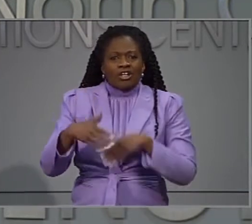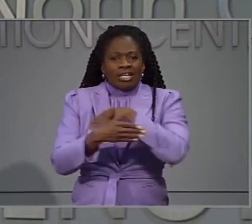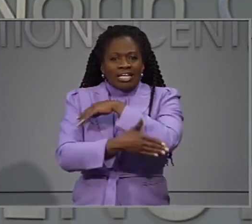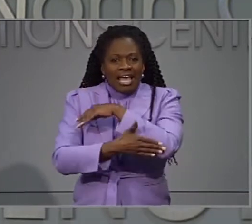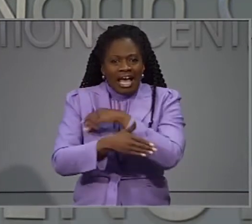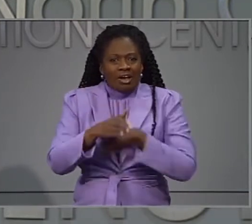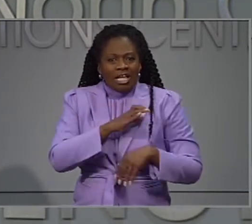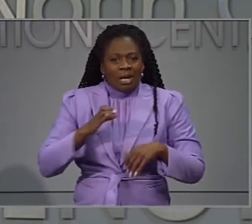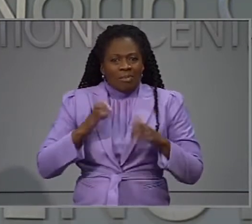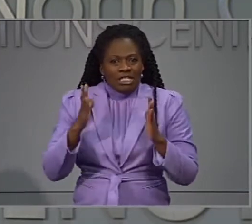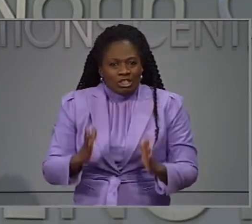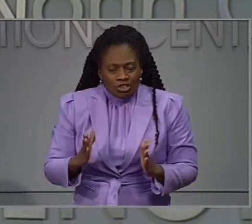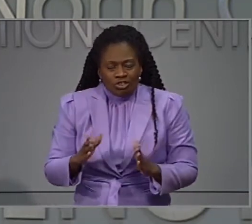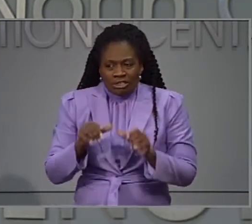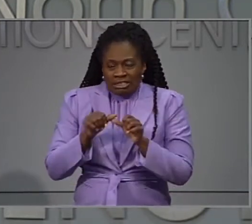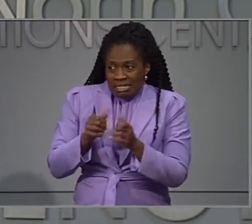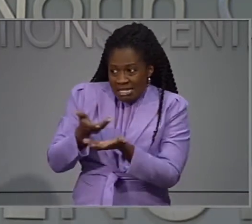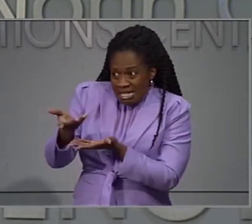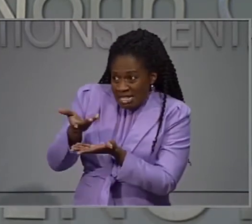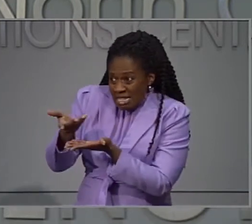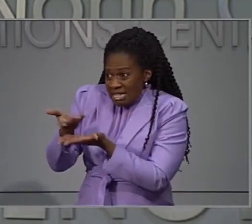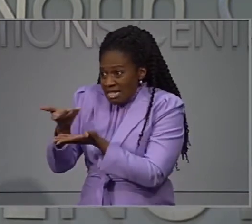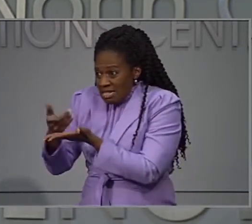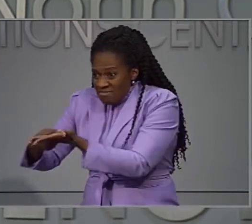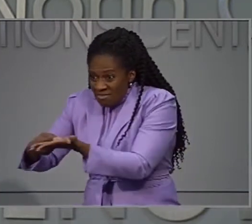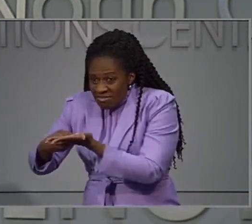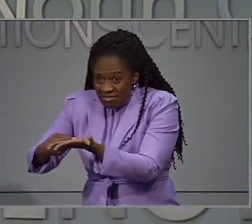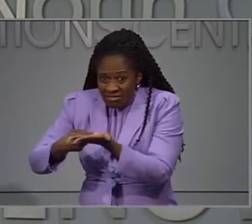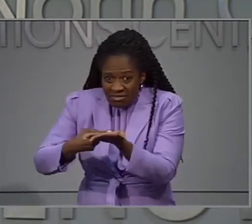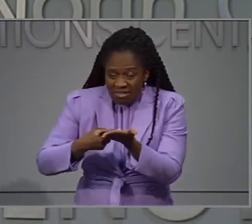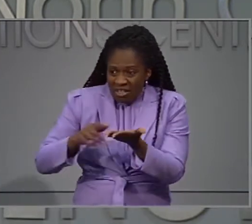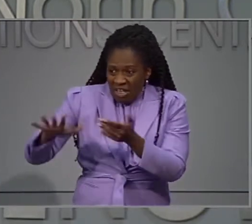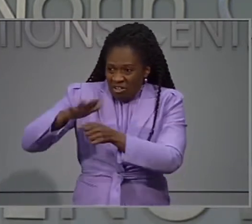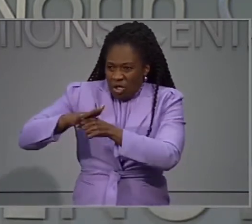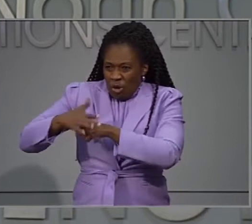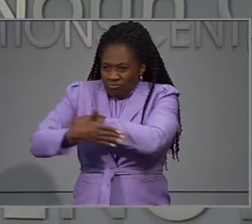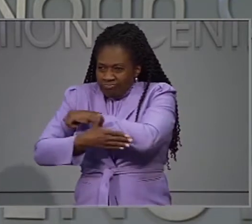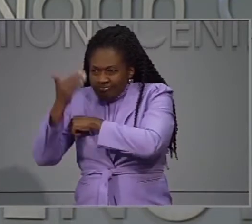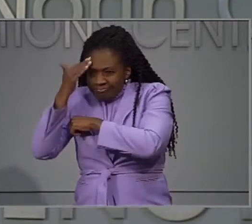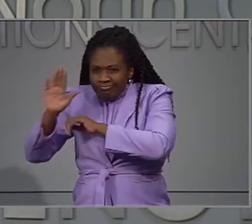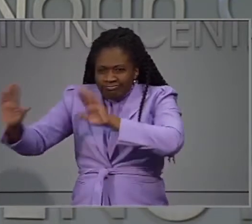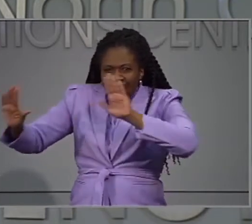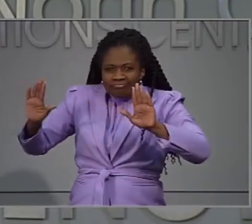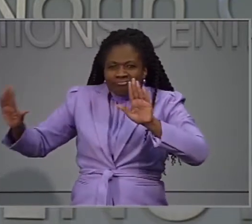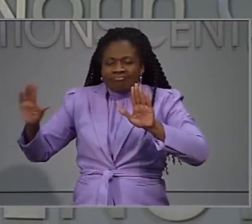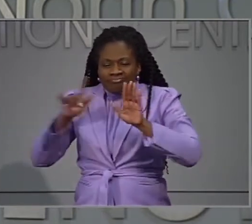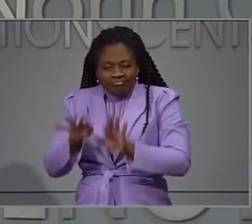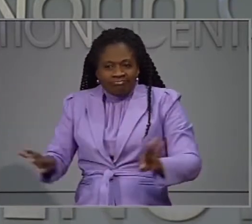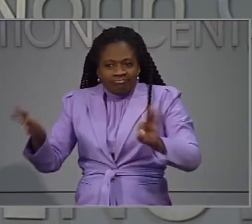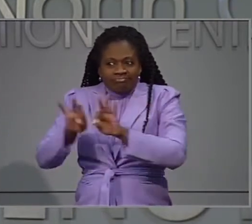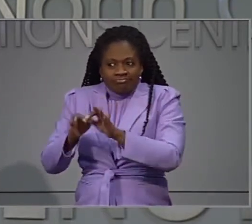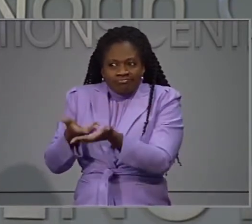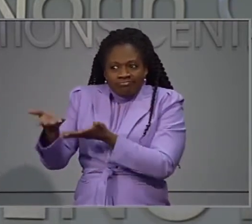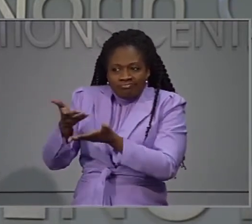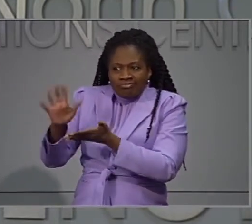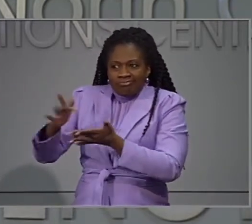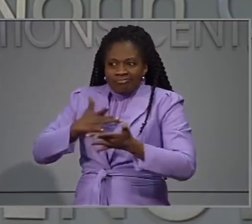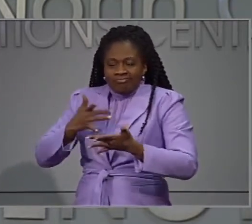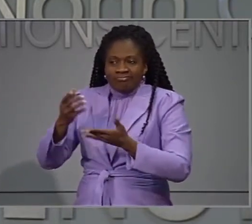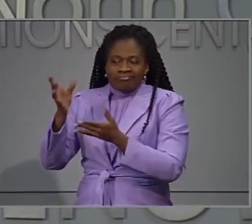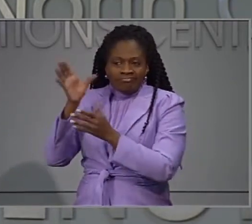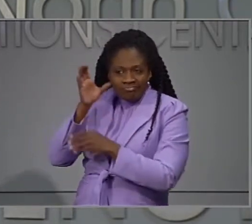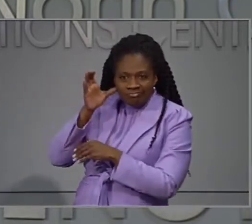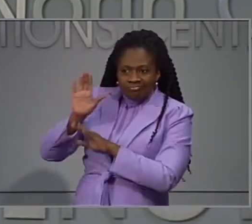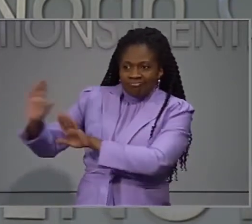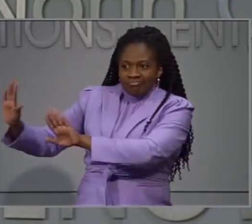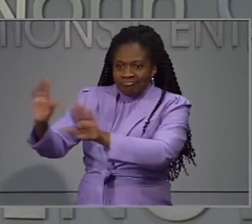commissioners, to continue to get input back from local governments, which I think is really important. Thanks.